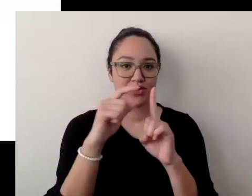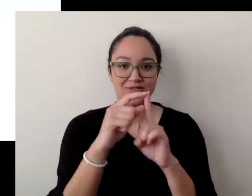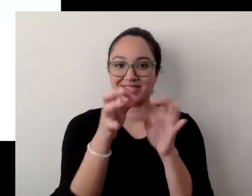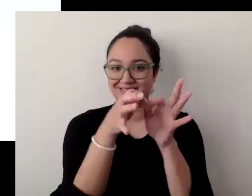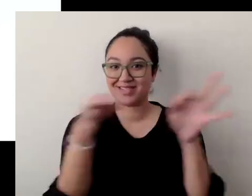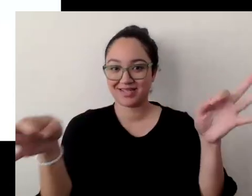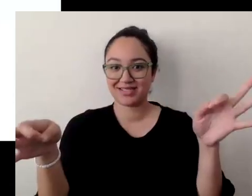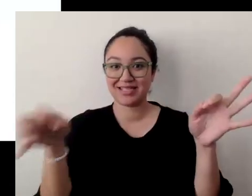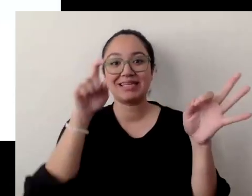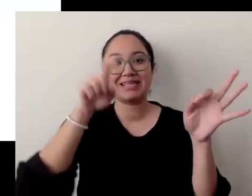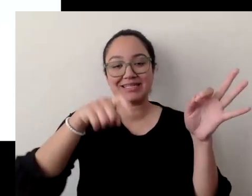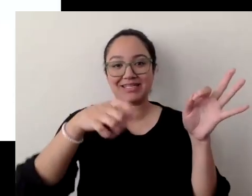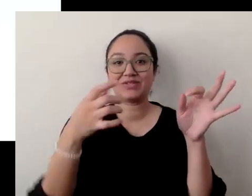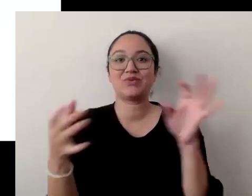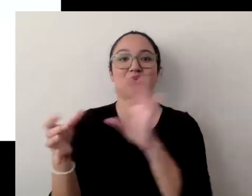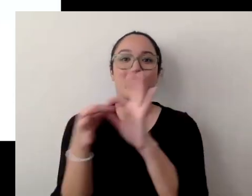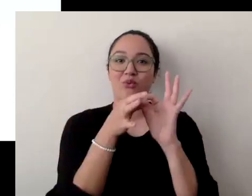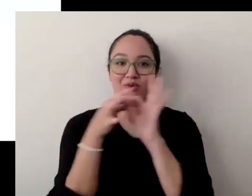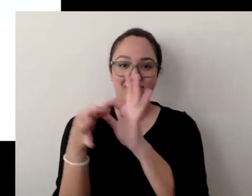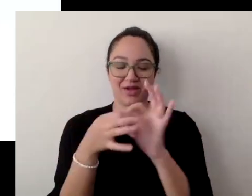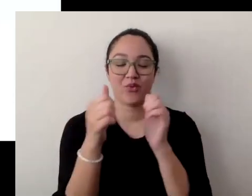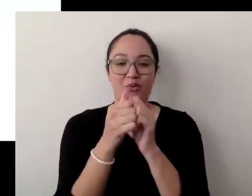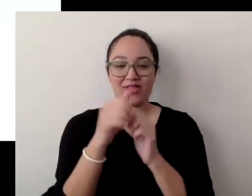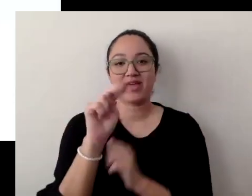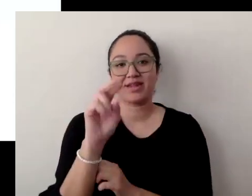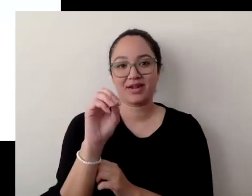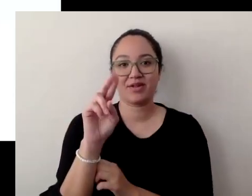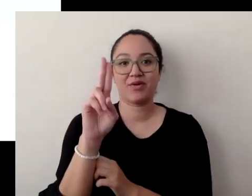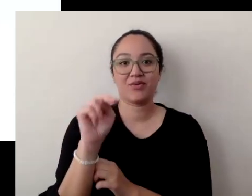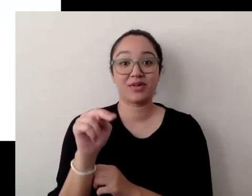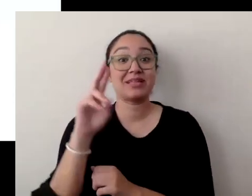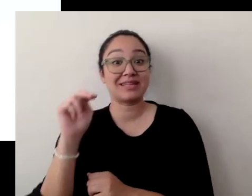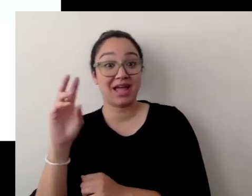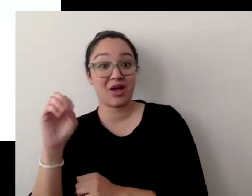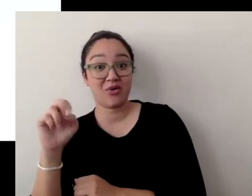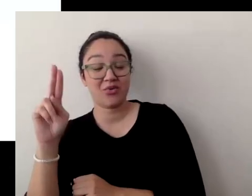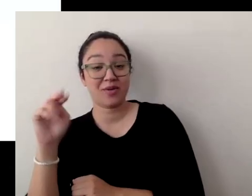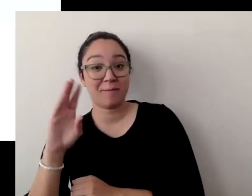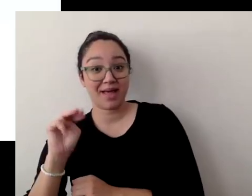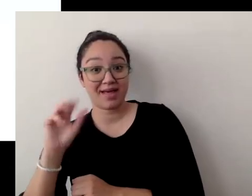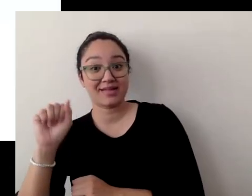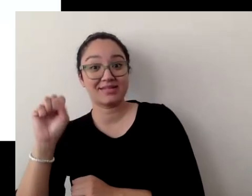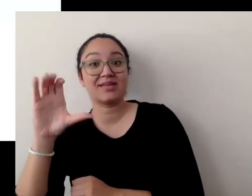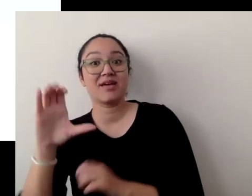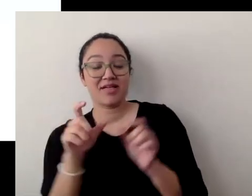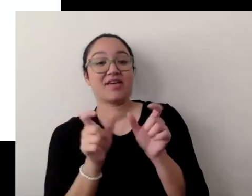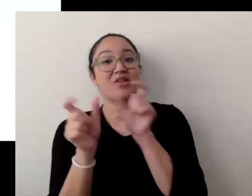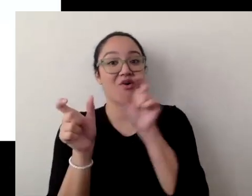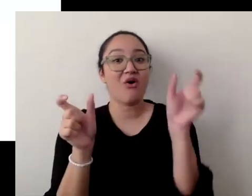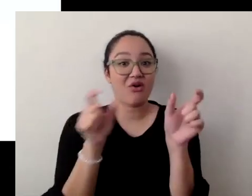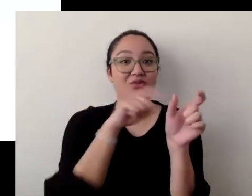to coordinate with the noun. So if the noun is masculine, the article needs to be masculine, the adjective needs